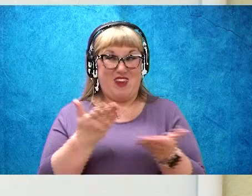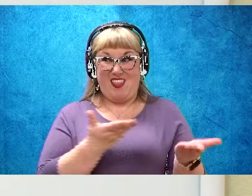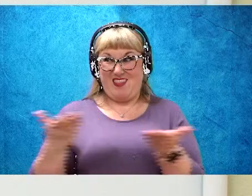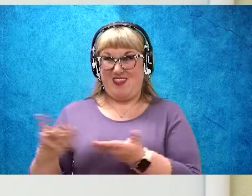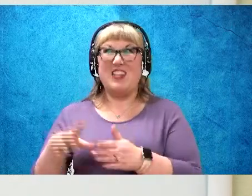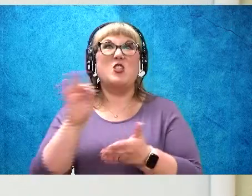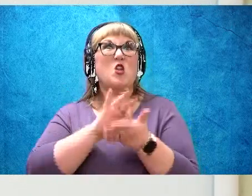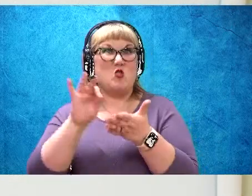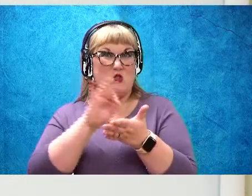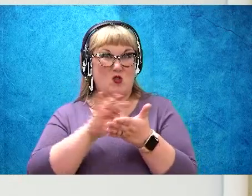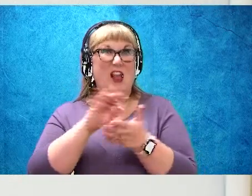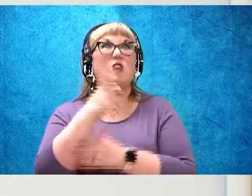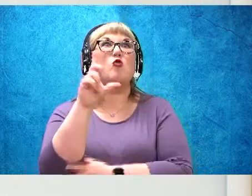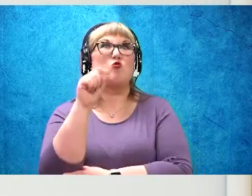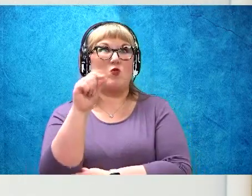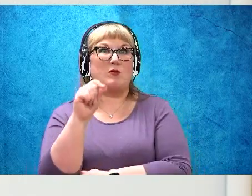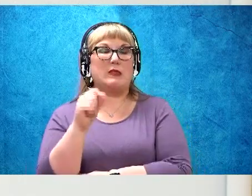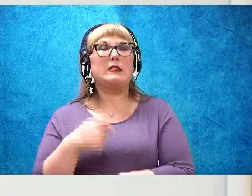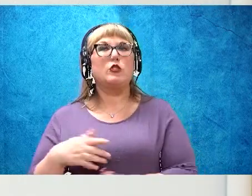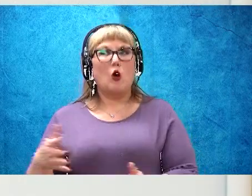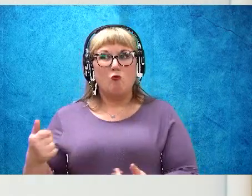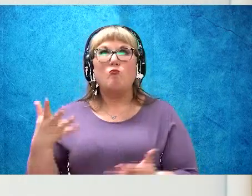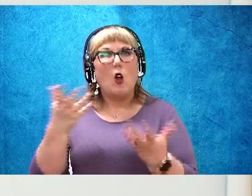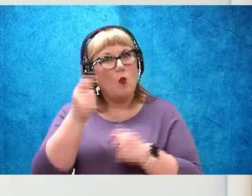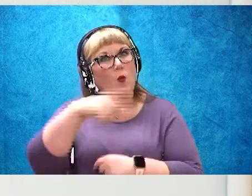So I want you to get some collections of things